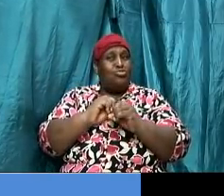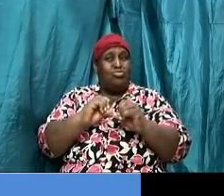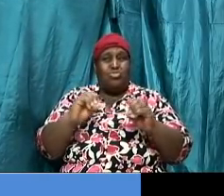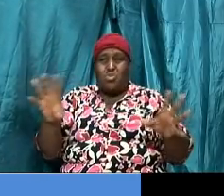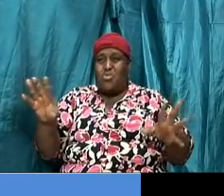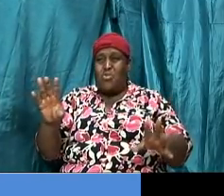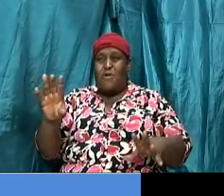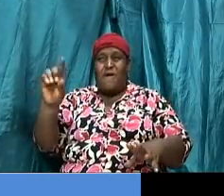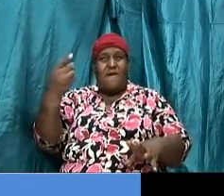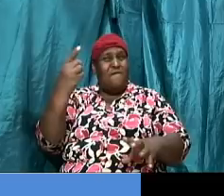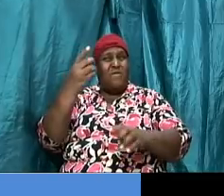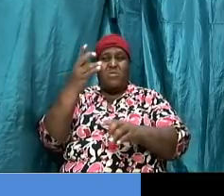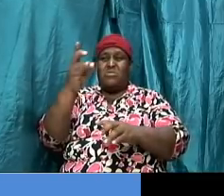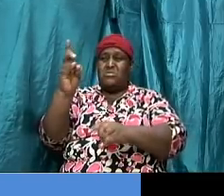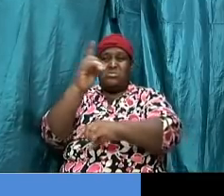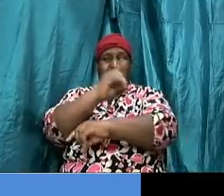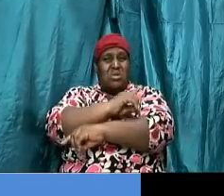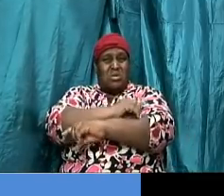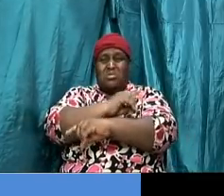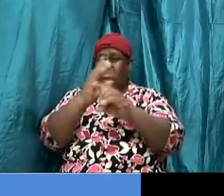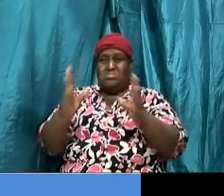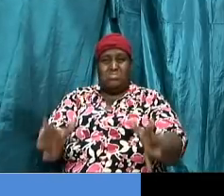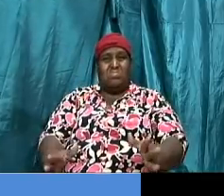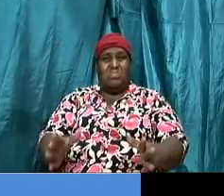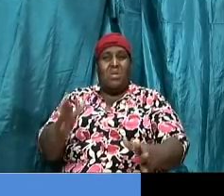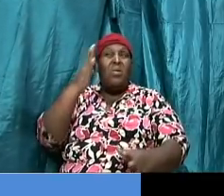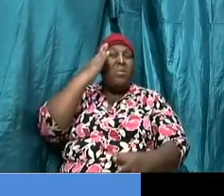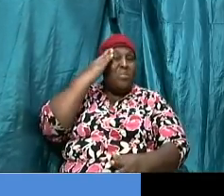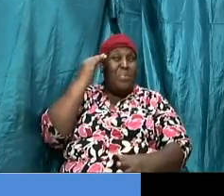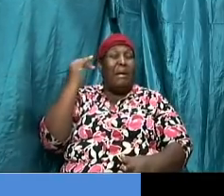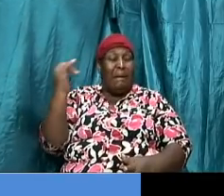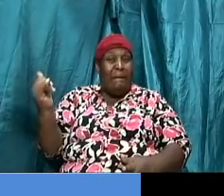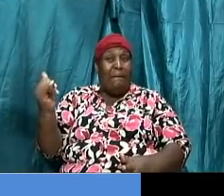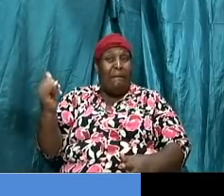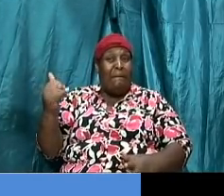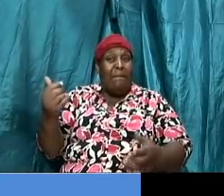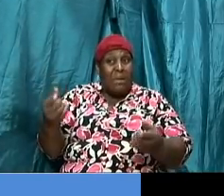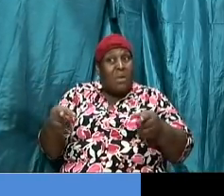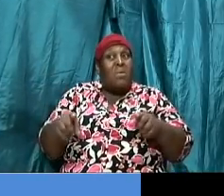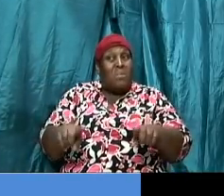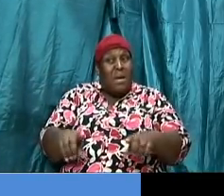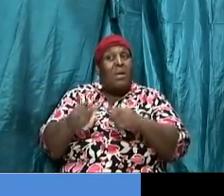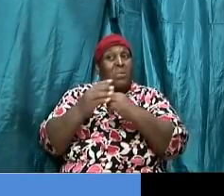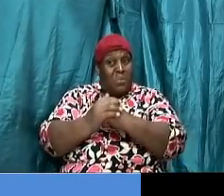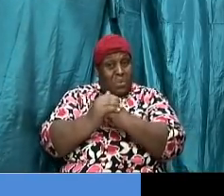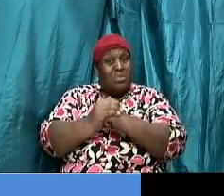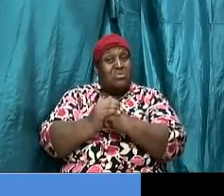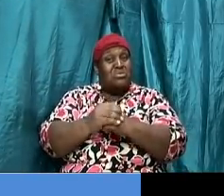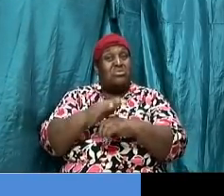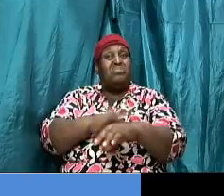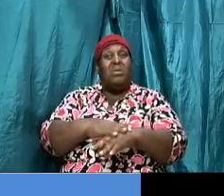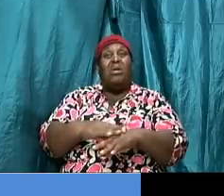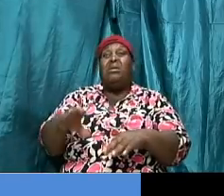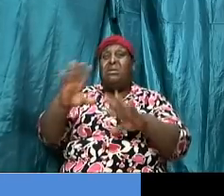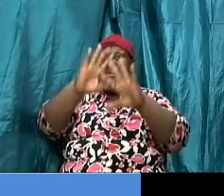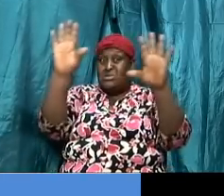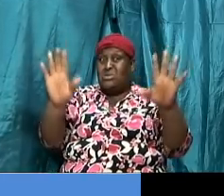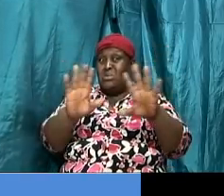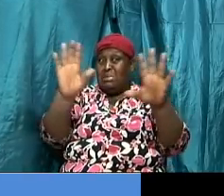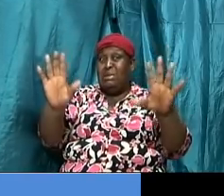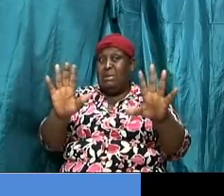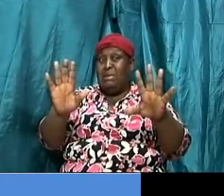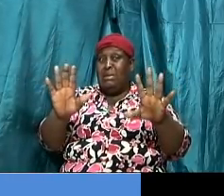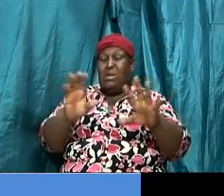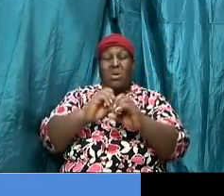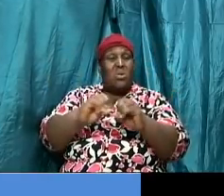first day Sabbatarianism. Why? Because while we worship on a Sunday, we don't call the